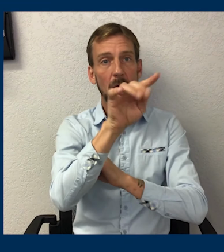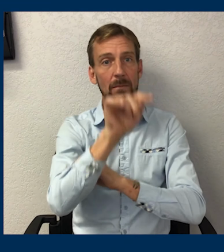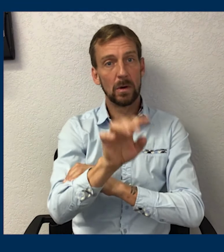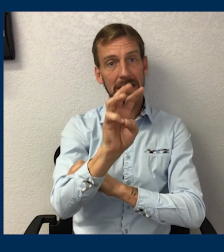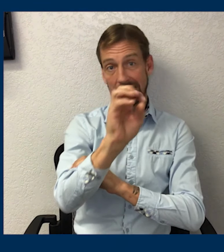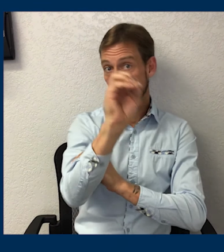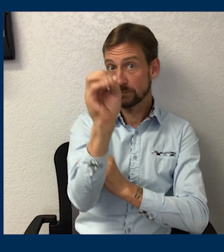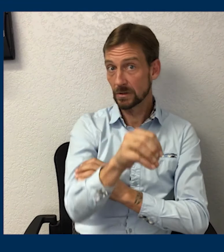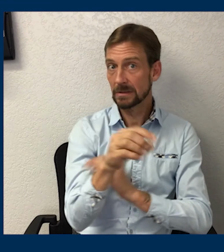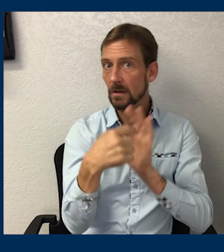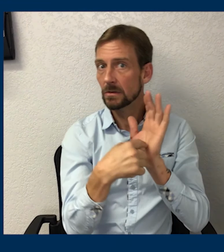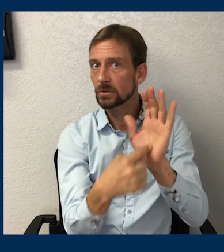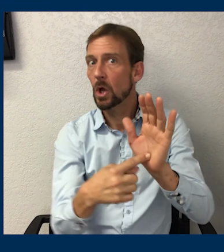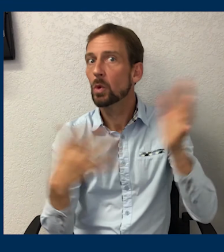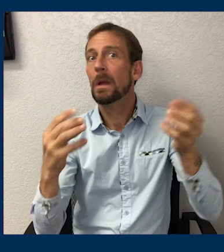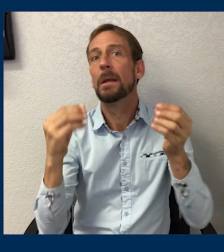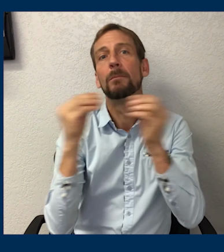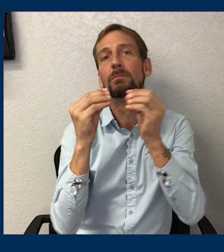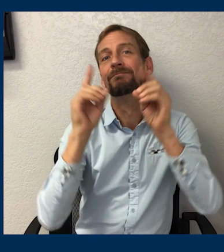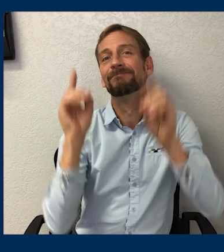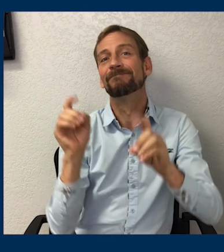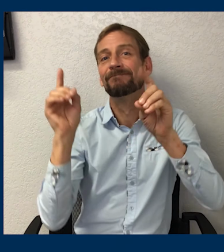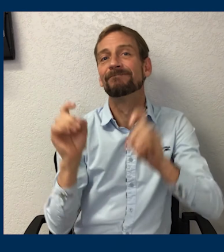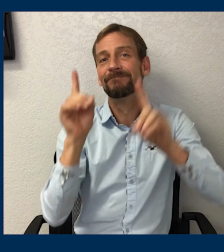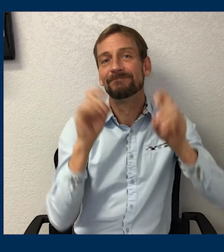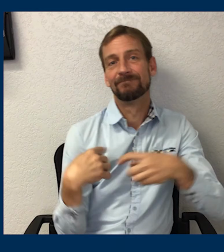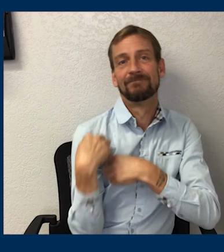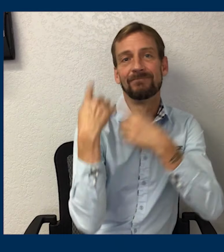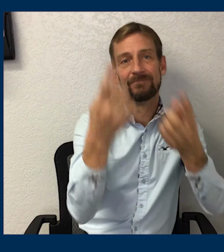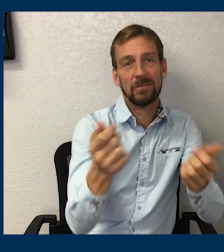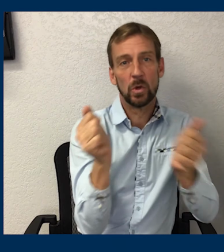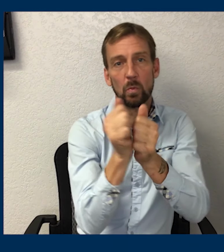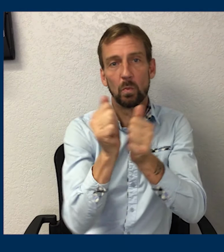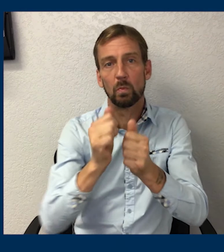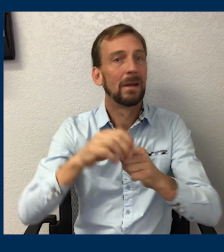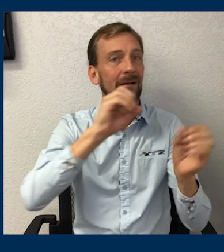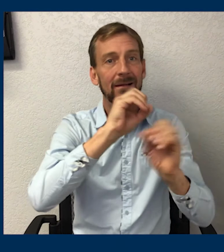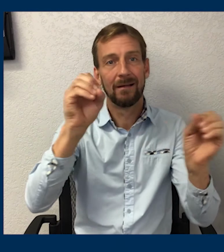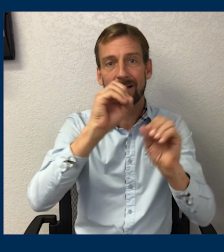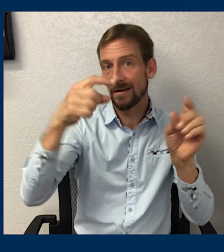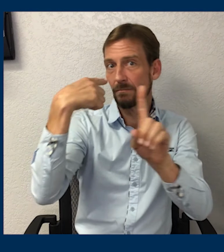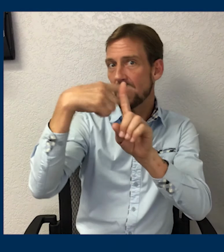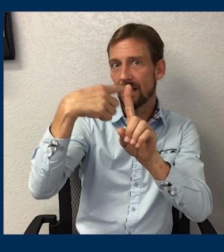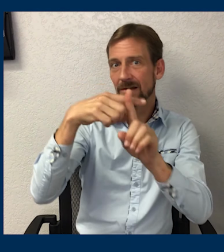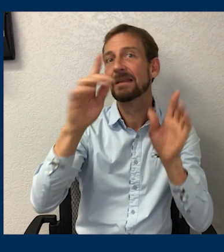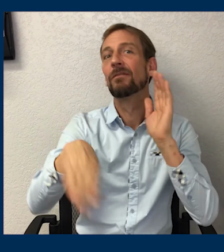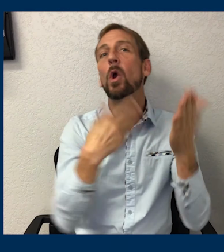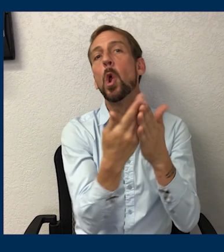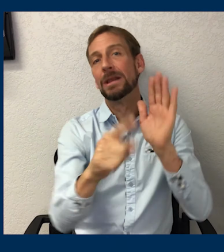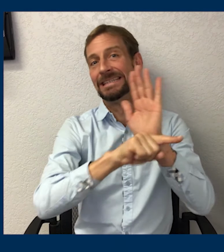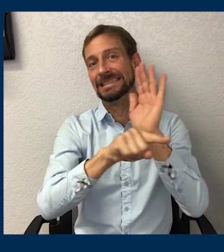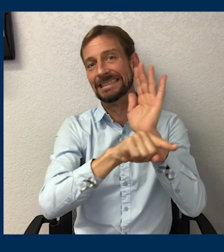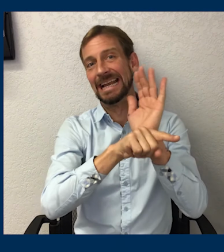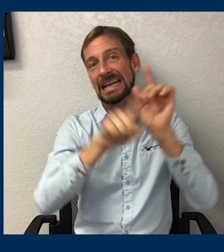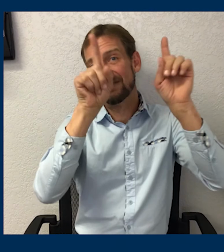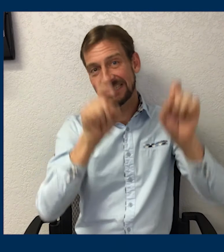4.6% is a reflection of more testing occurring throughout Tulare County, but hopefully also